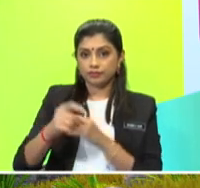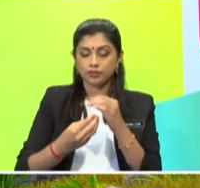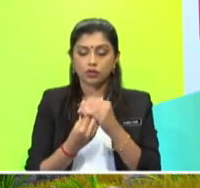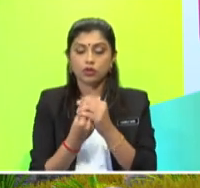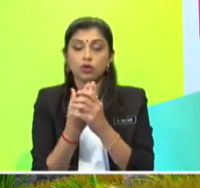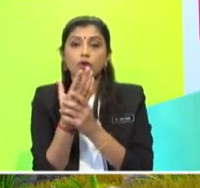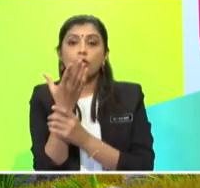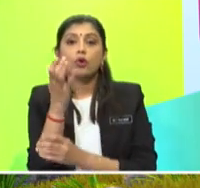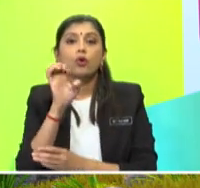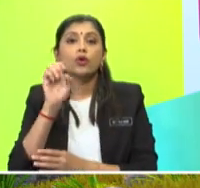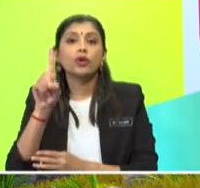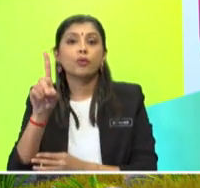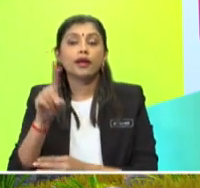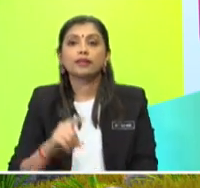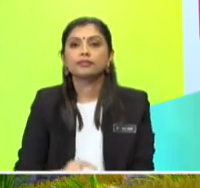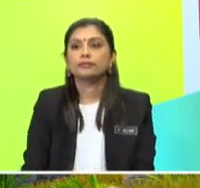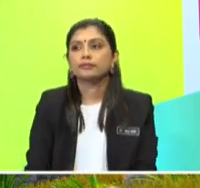E1? Who wants to give it a try? Go.